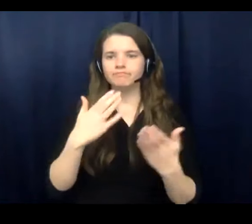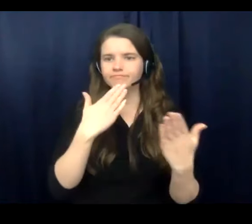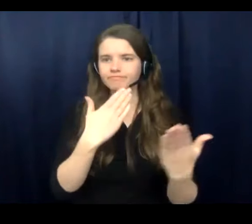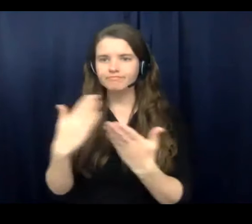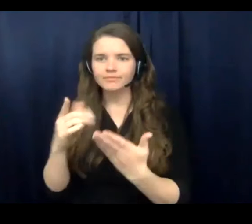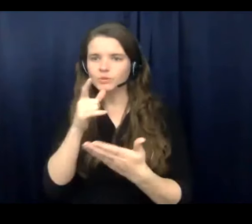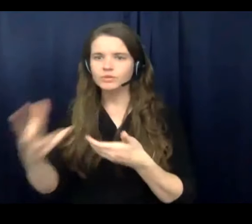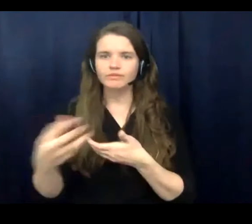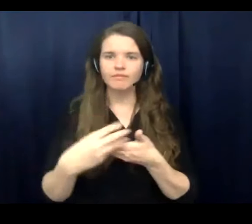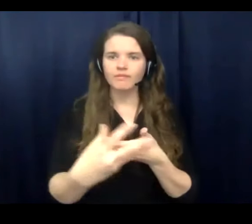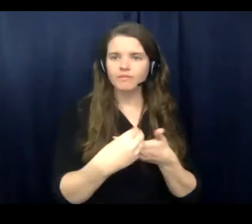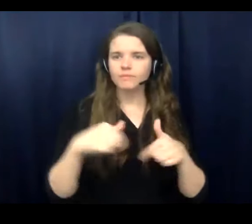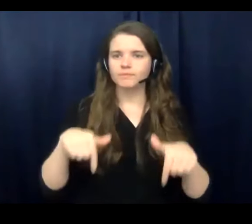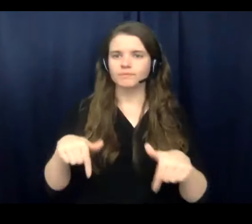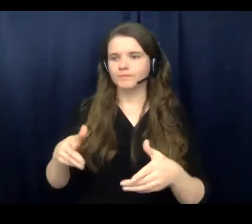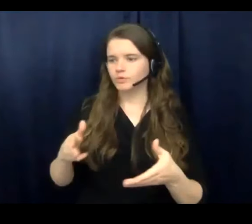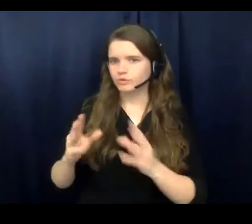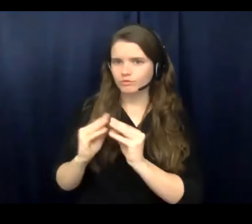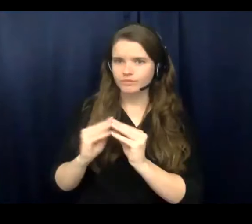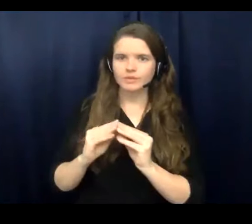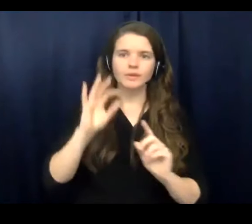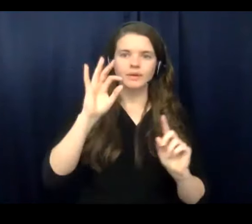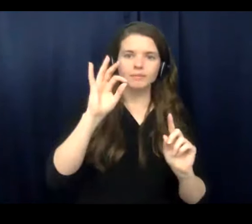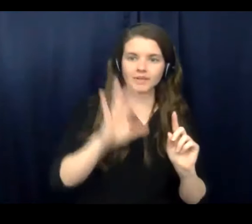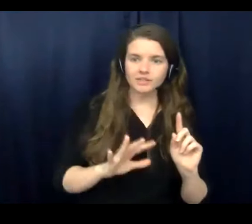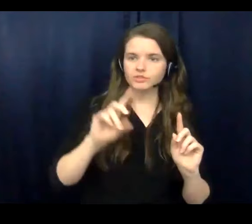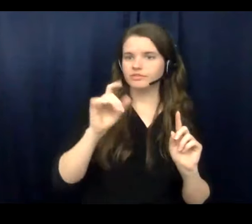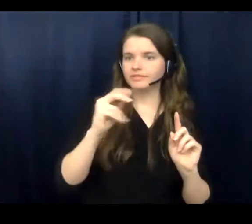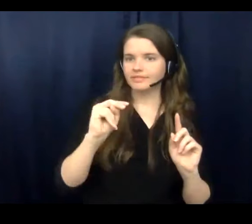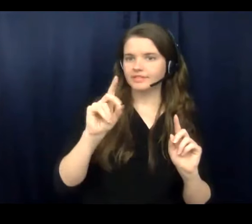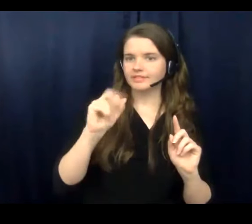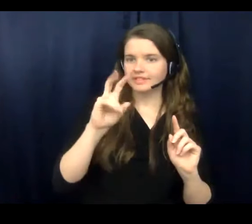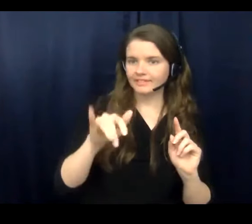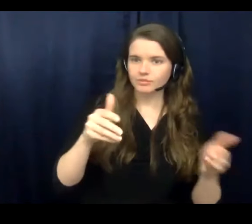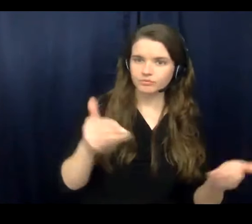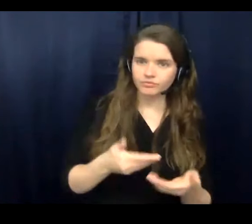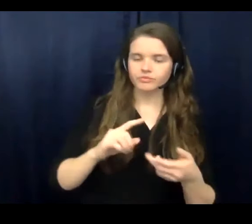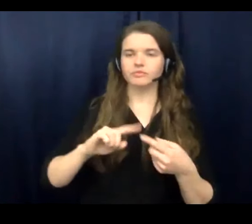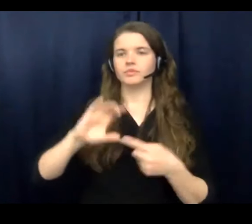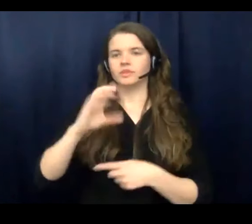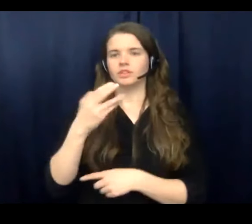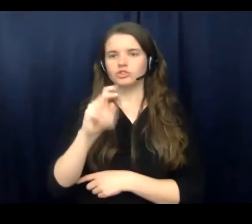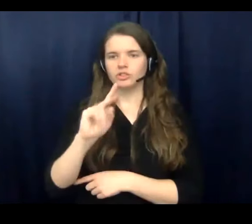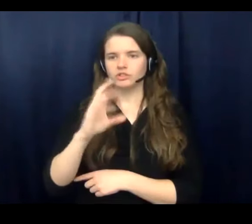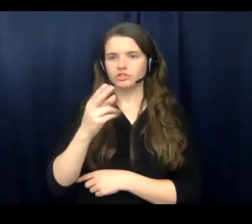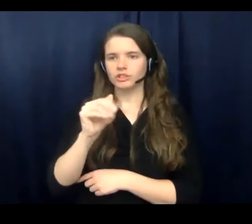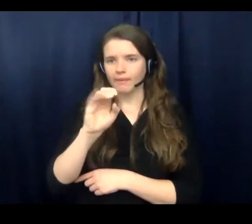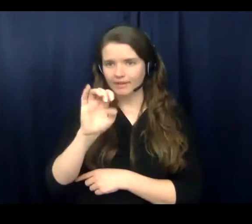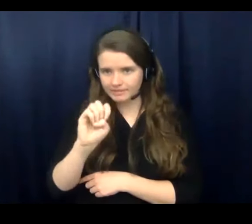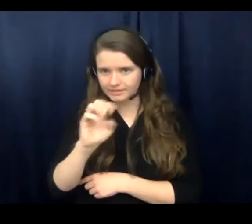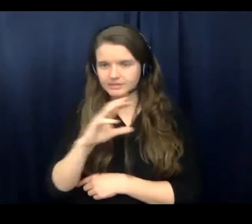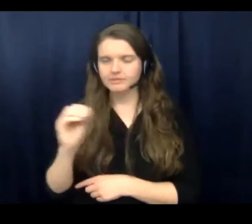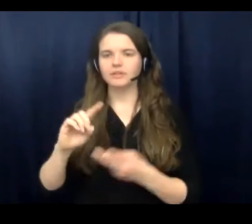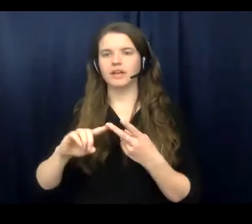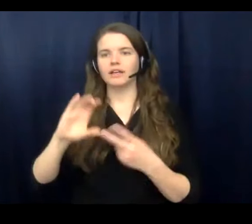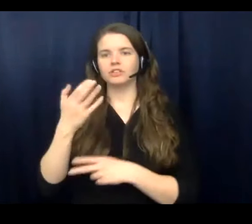the service, Assistant Pastor Dan Davey, who gave the introduction, and Chuck Giamonti, the opening, and Chuck Lindbergh and his family leading